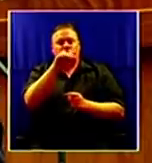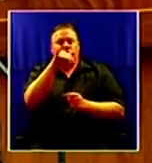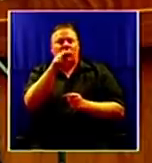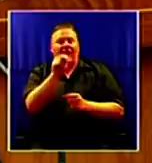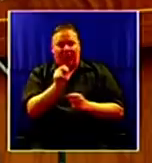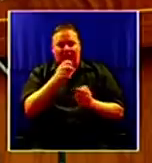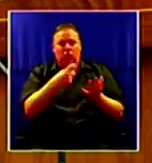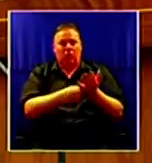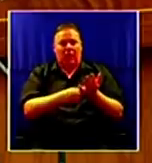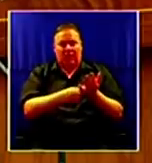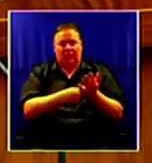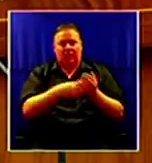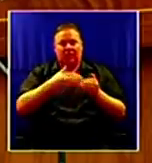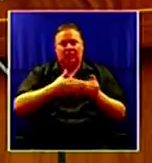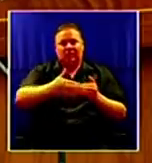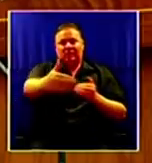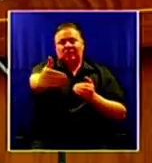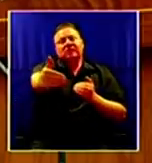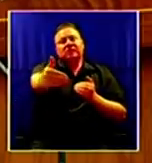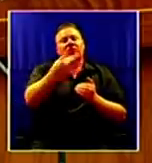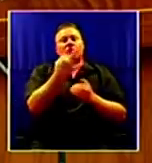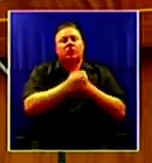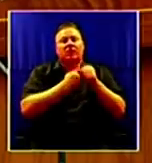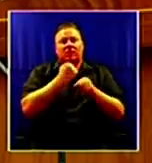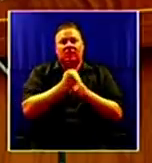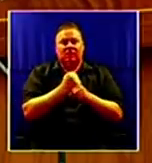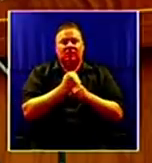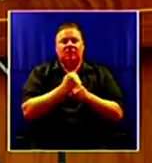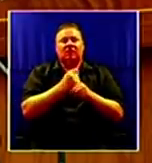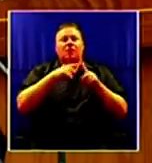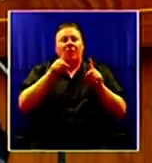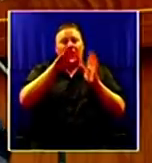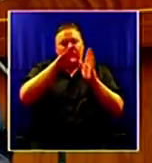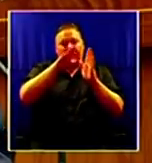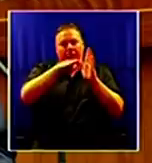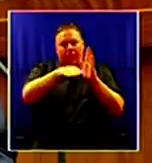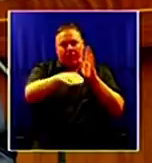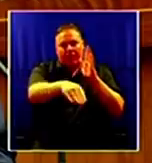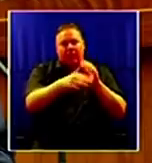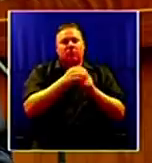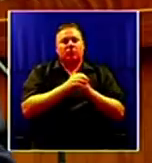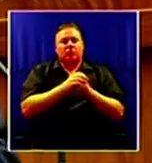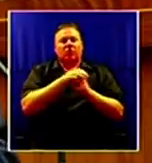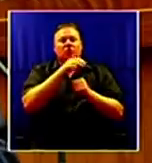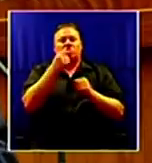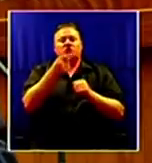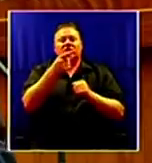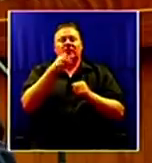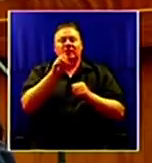3 years, but will decline as a share of GDP from 29.2% in